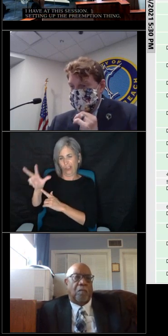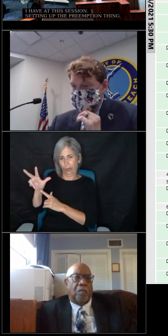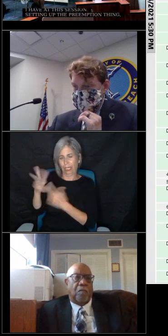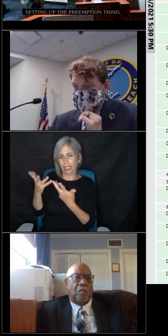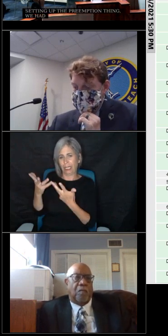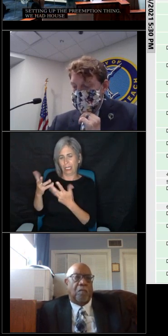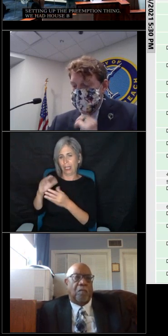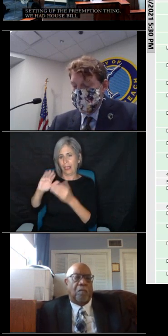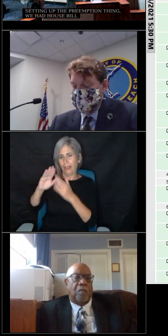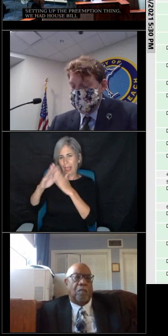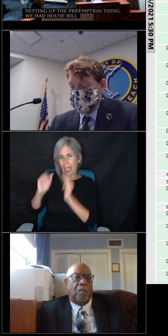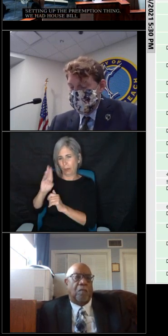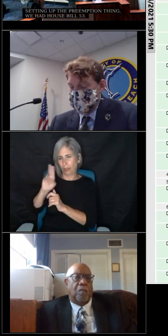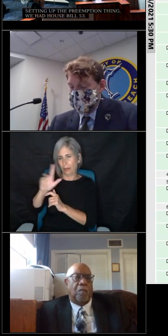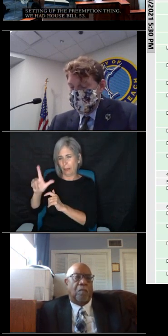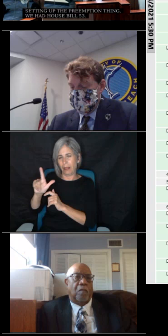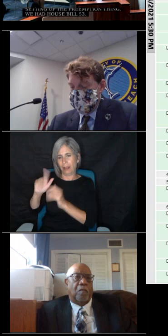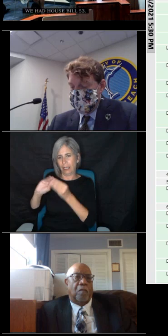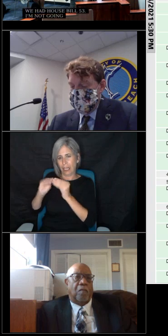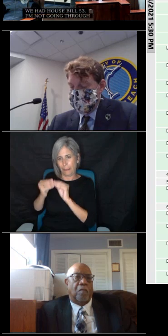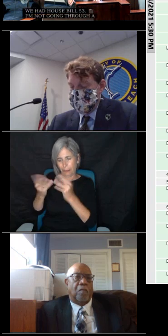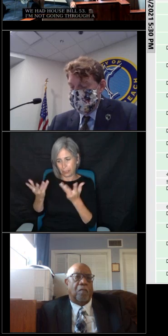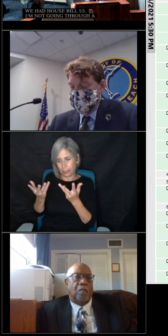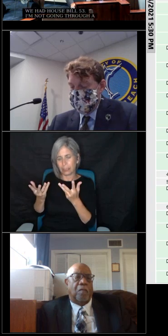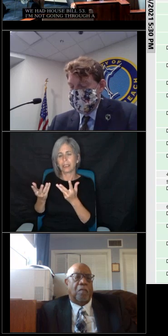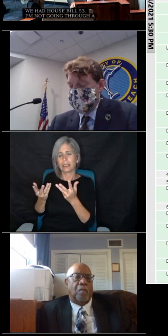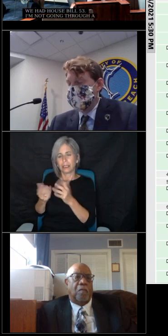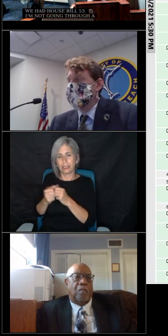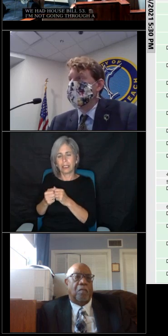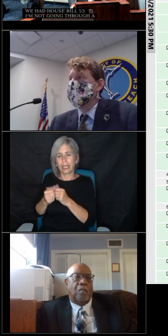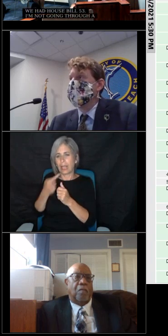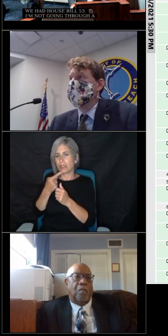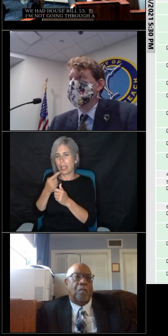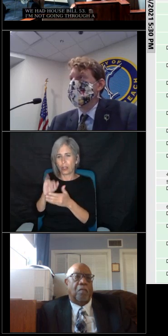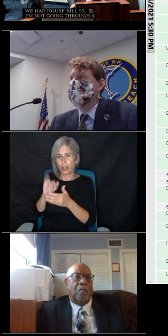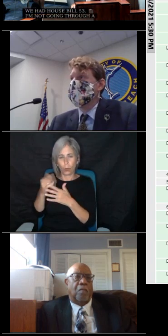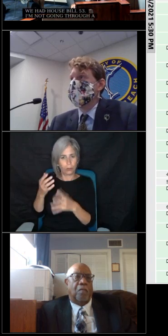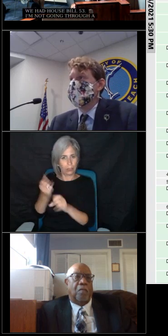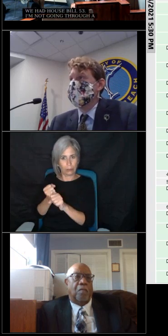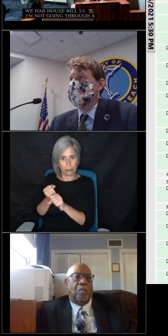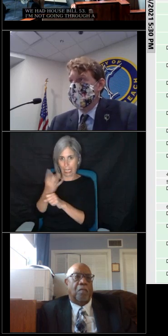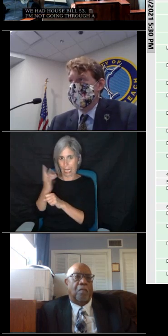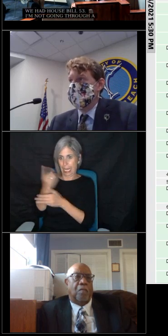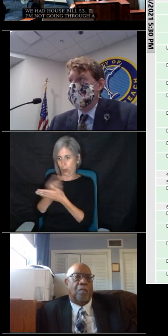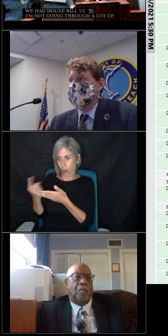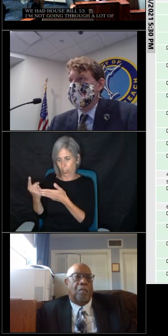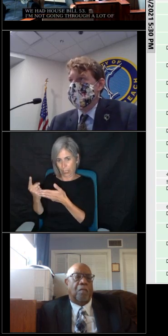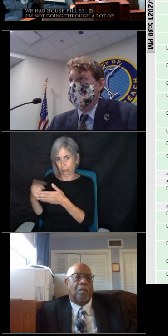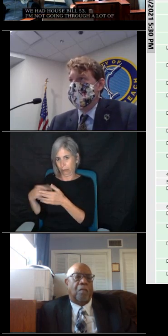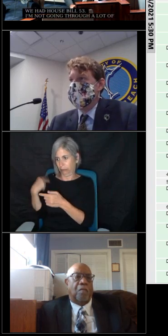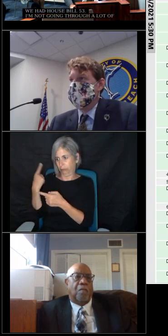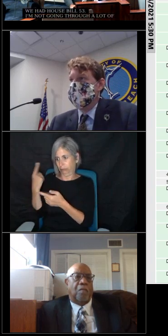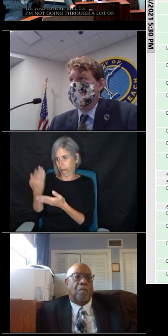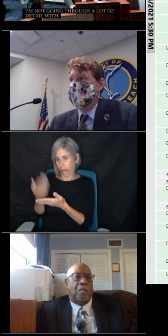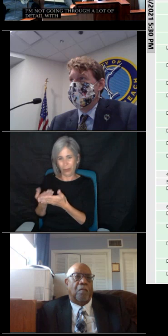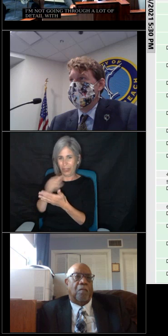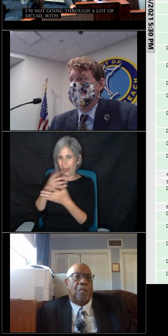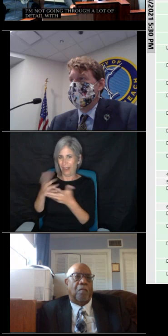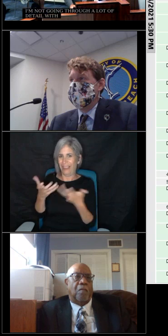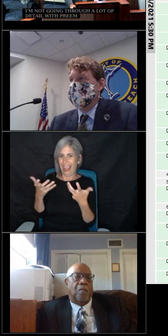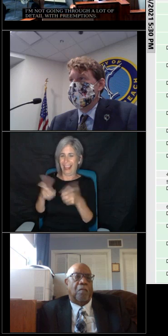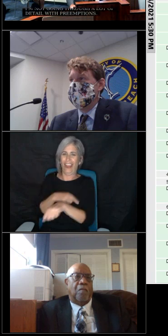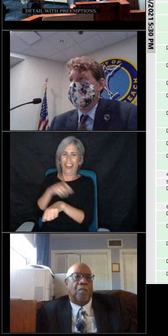Bill numbers, just a little thumbnail of what it was. It'll take, took us 8 weeks to get to this point, so I don't think we have that long